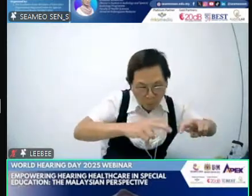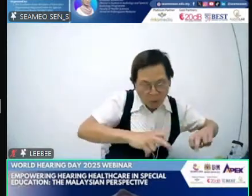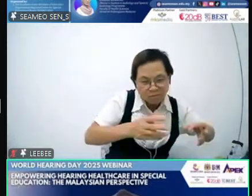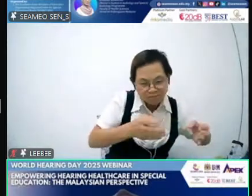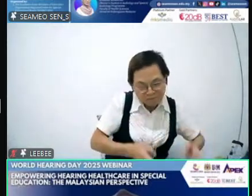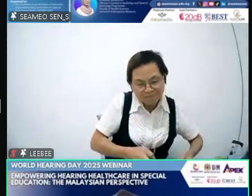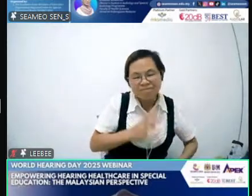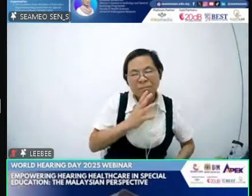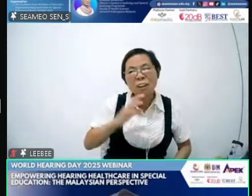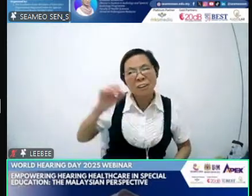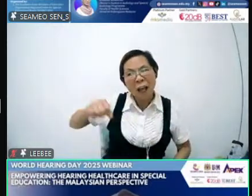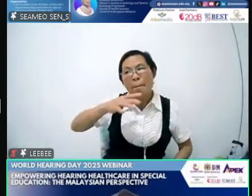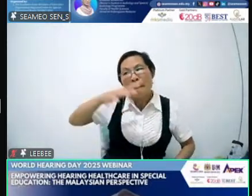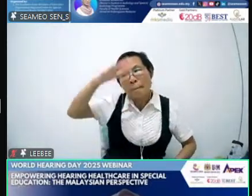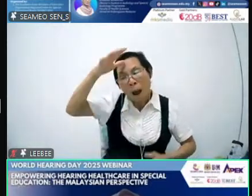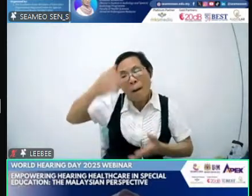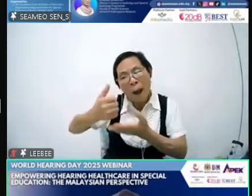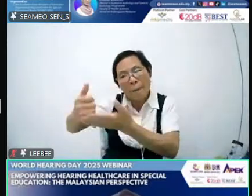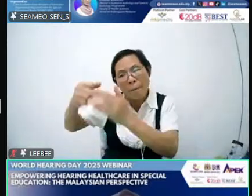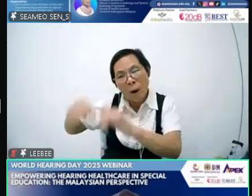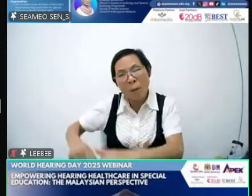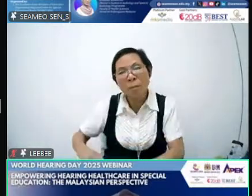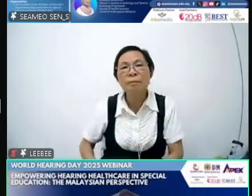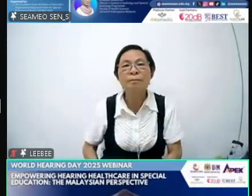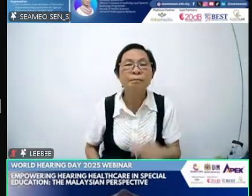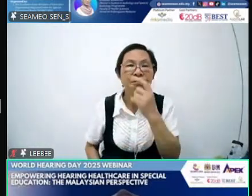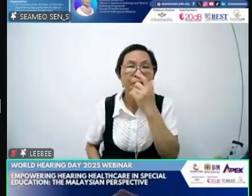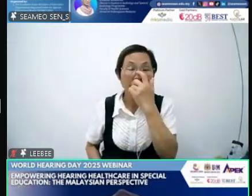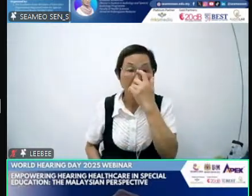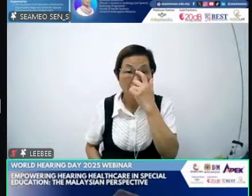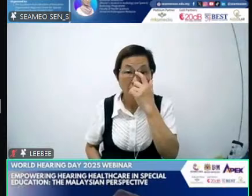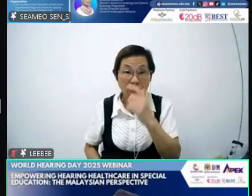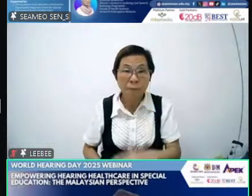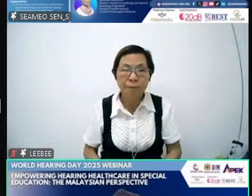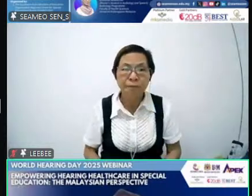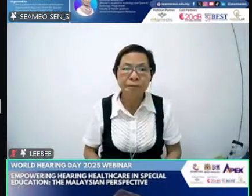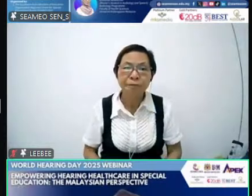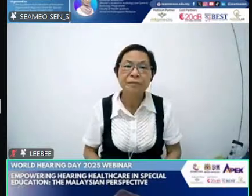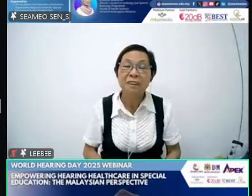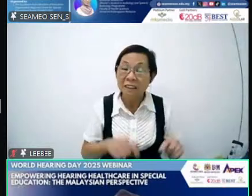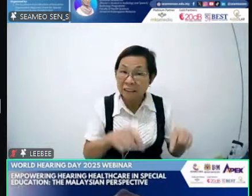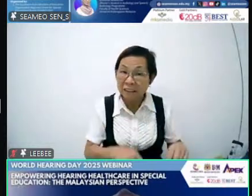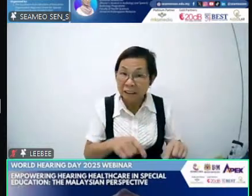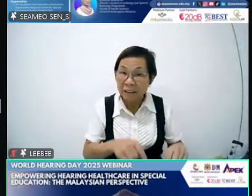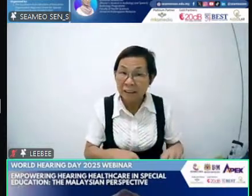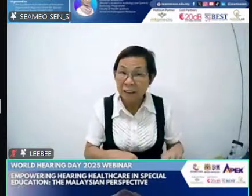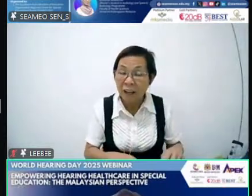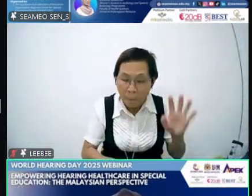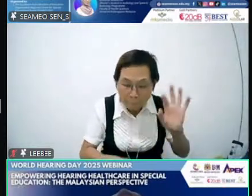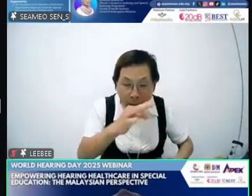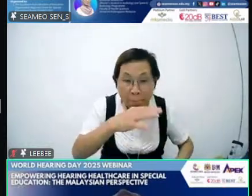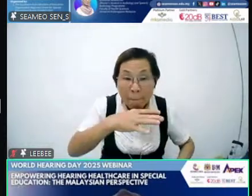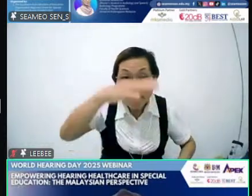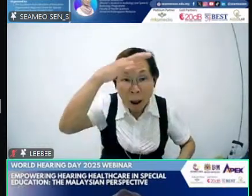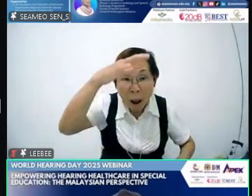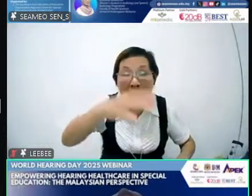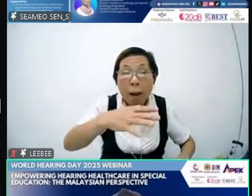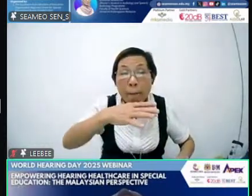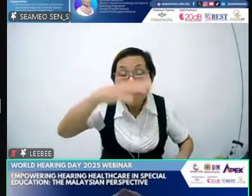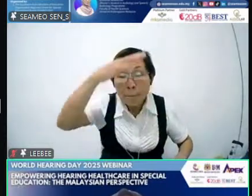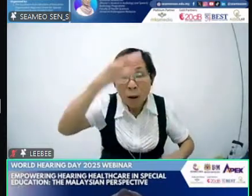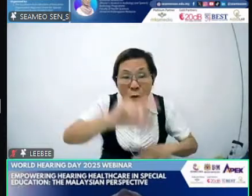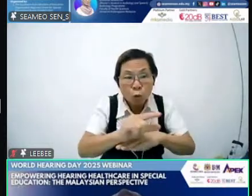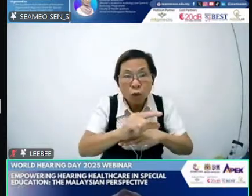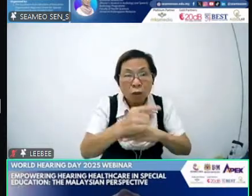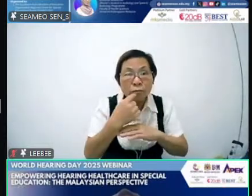A study by Locaputo, Donnellon, and Clark in 2011, this researcher found that parents who use an